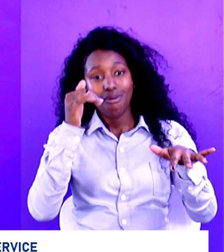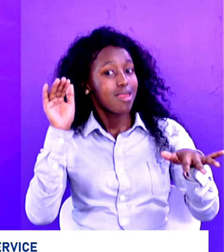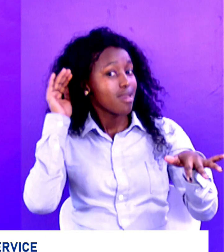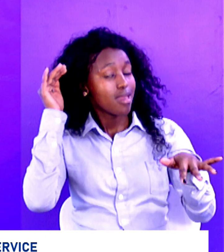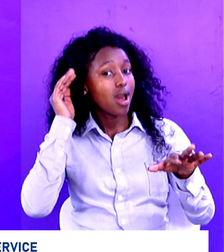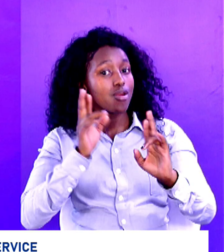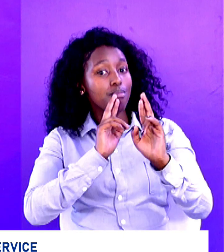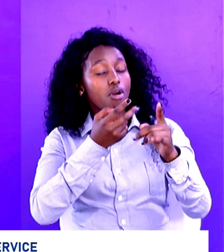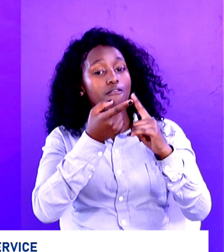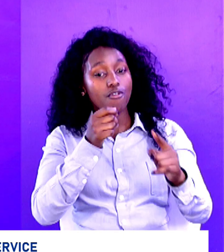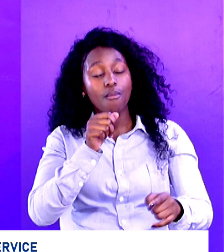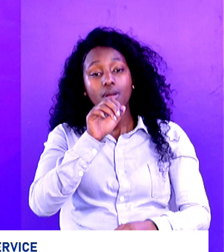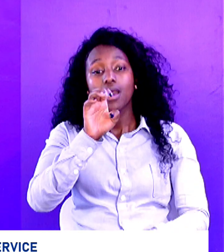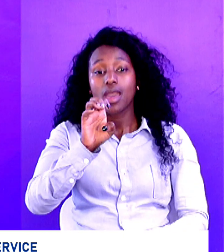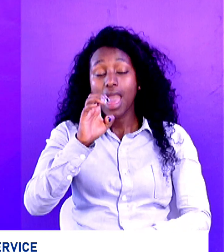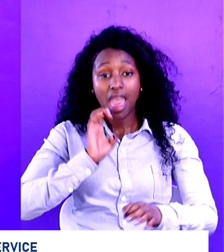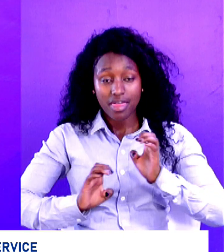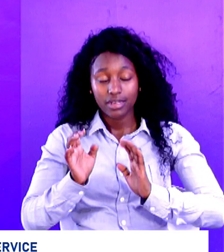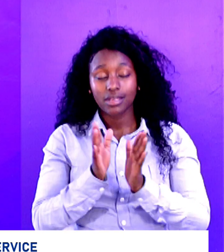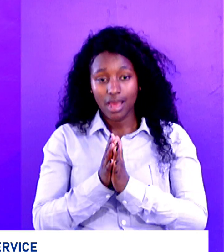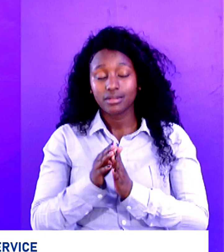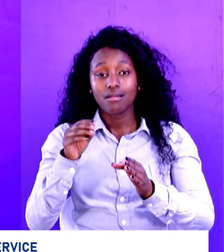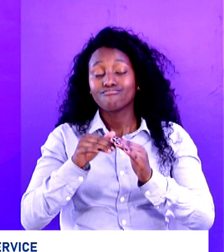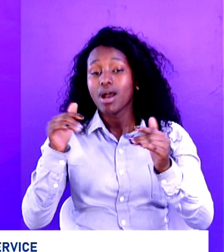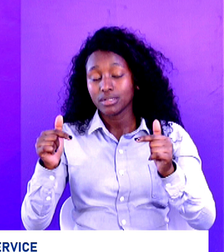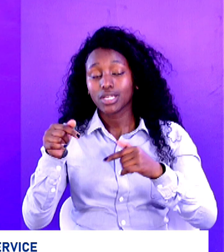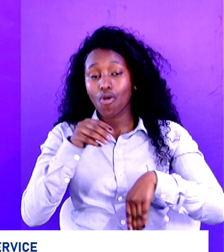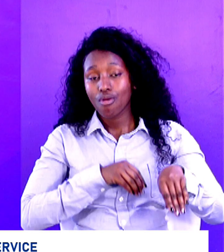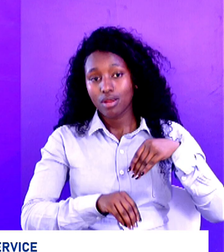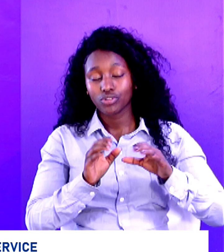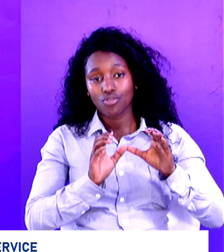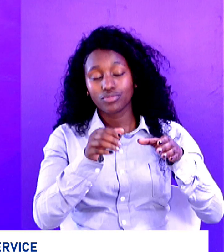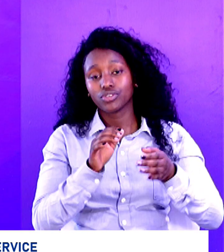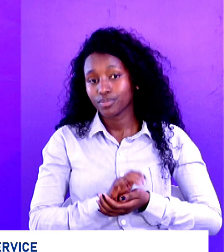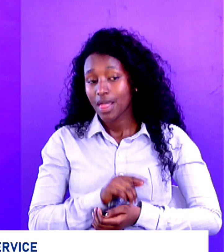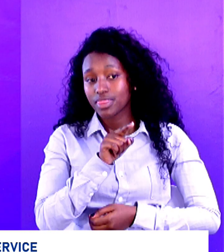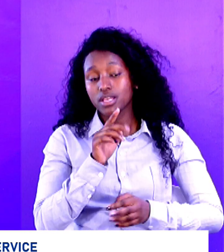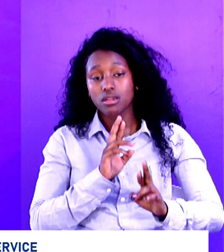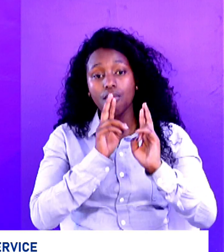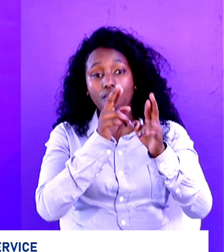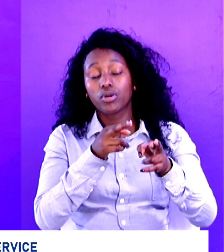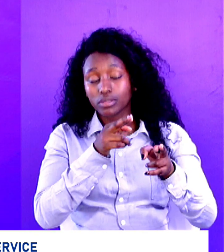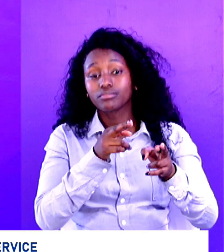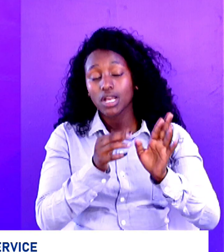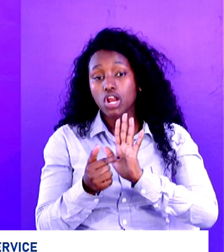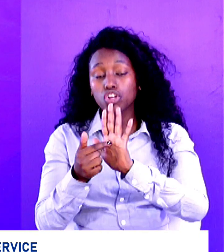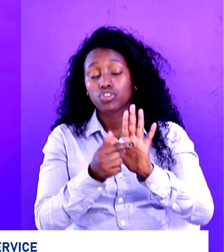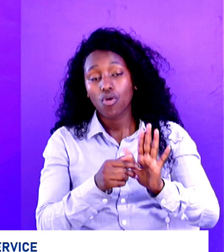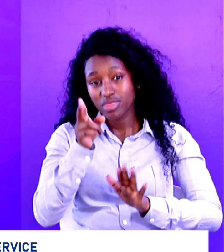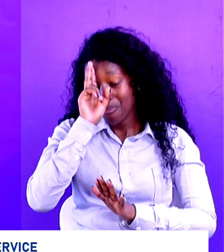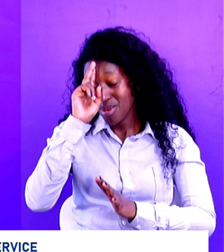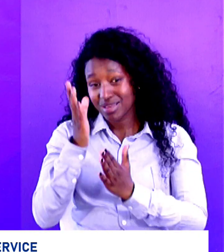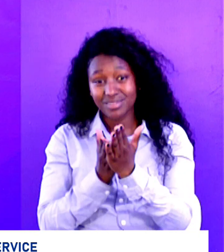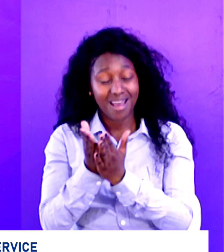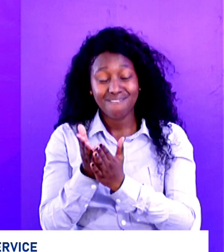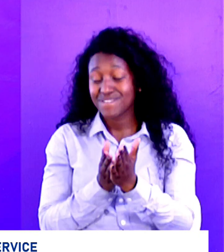and Anti-Corruption Commission. The report, which stunned many across the country, ranked the police service as one of the